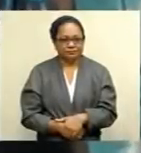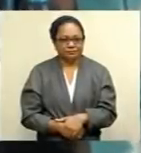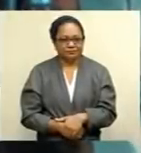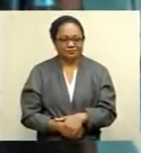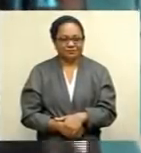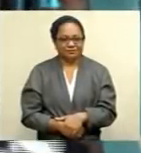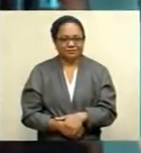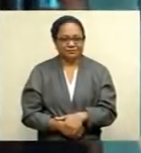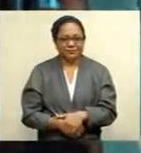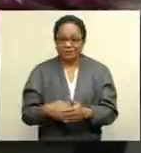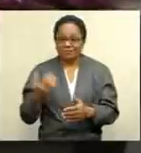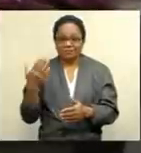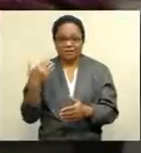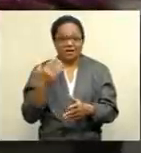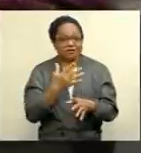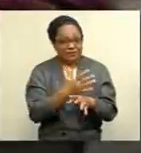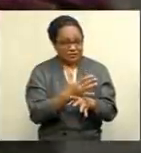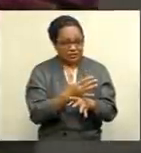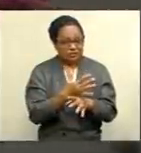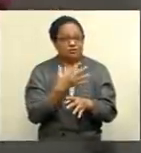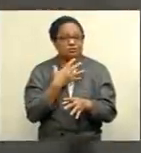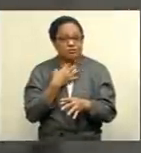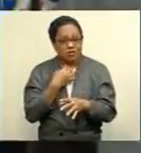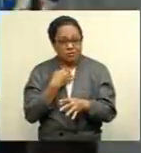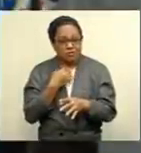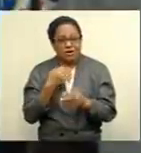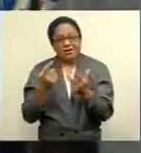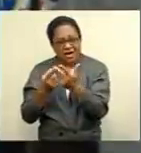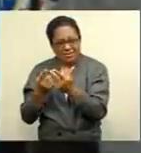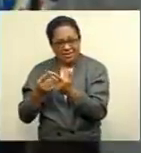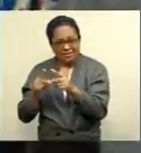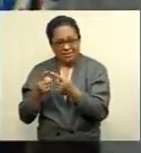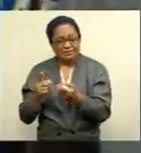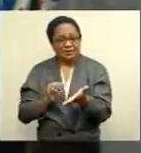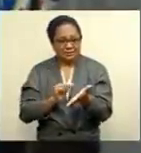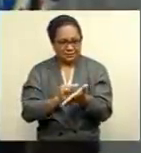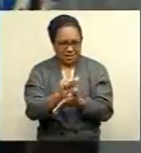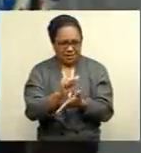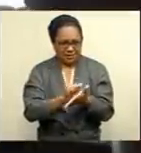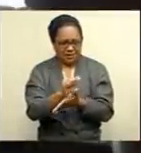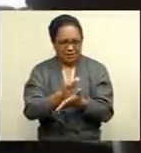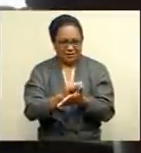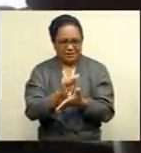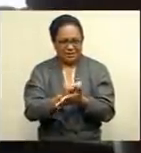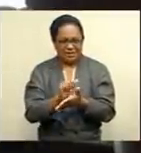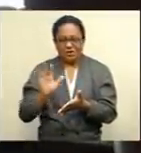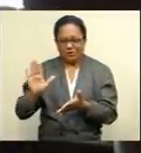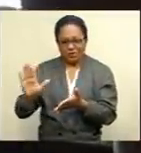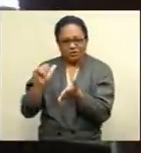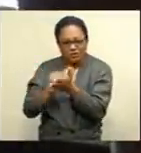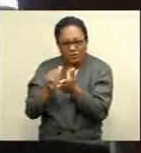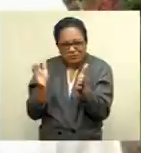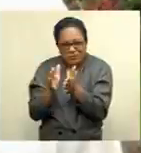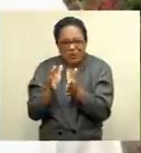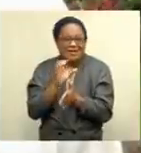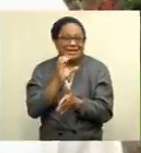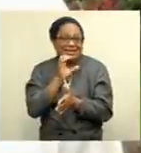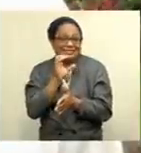From fish to roro and even basic food supplies, these are some of the things that Kesoni have been selling for more than a decade